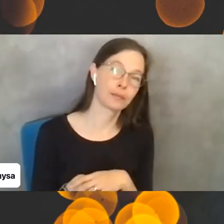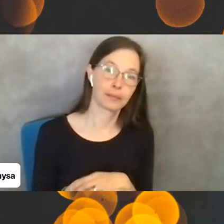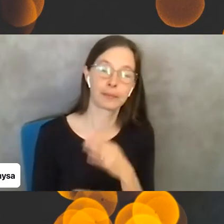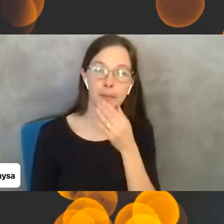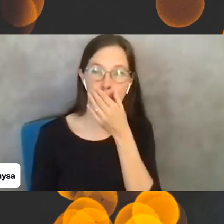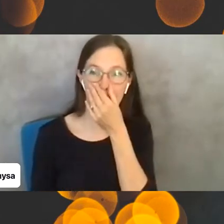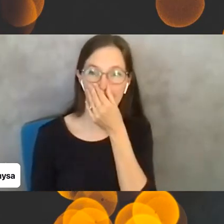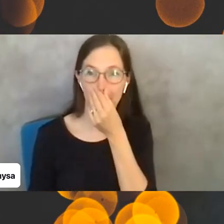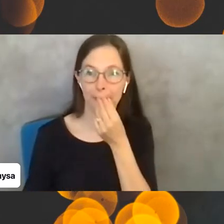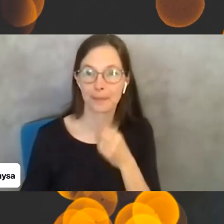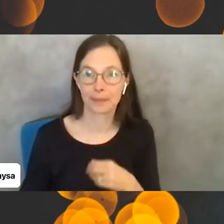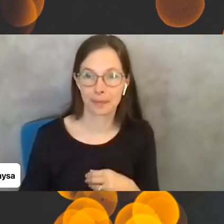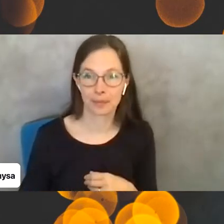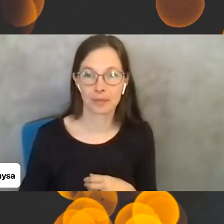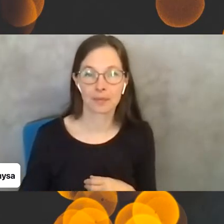And